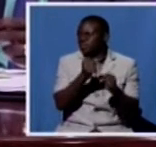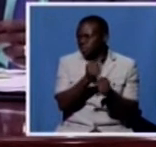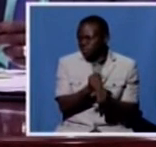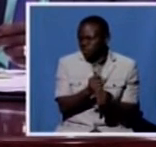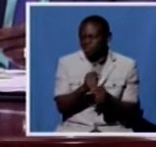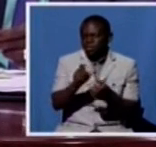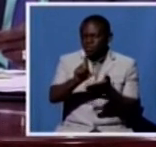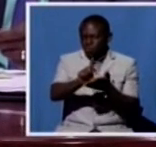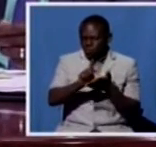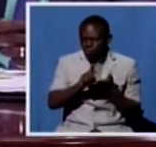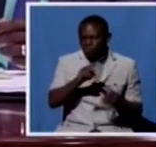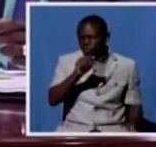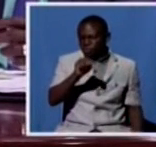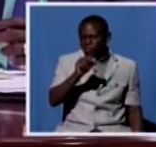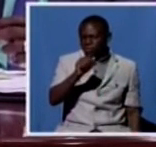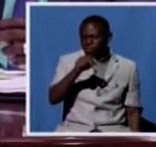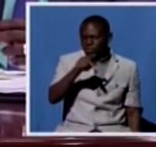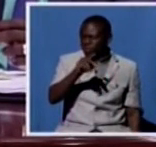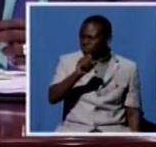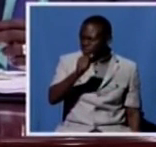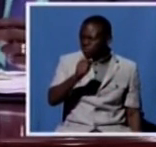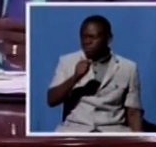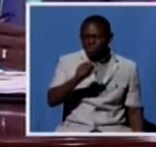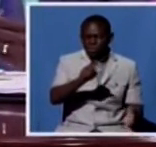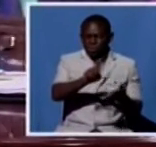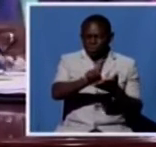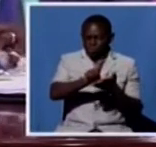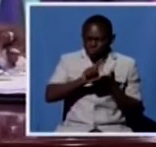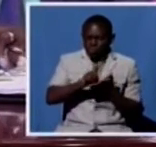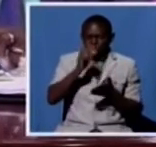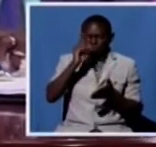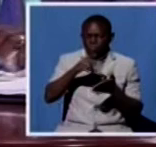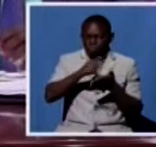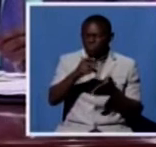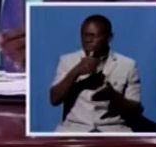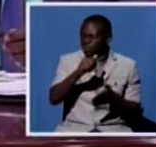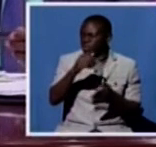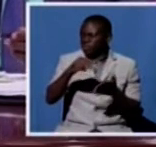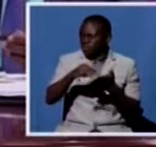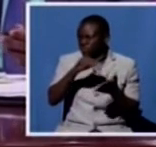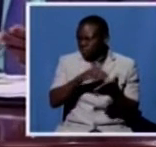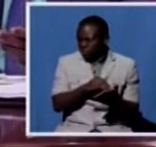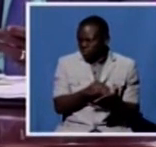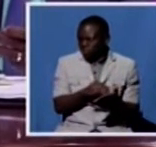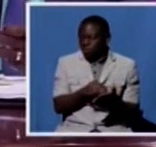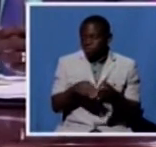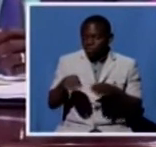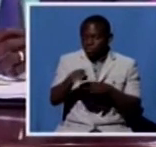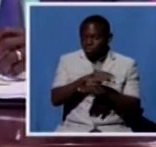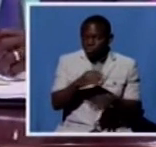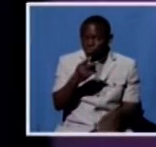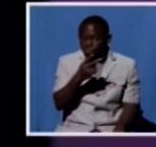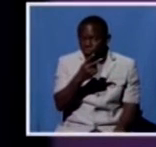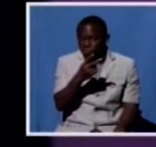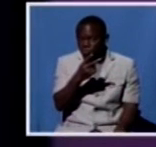loan period, and we've already gotten over 2 billion kwacha. We've paid over 200